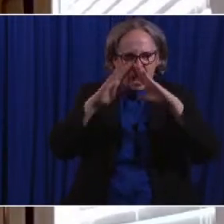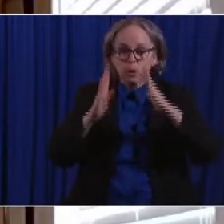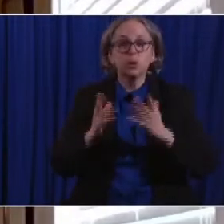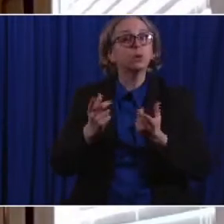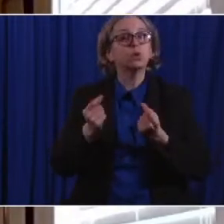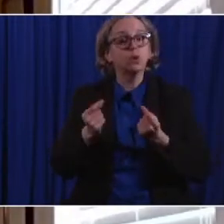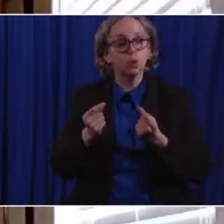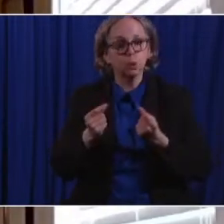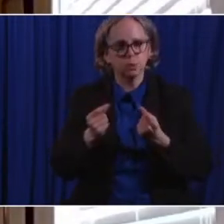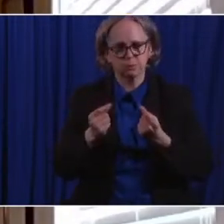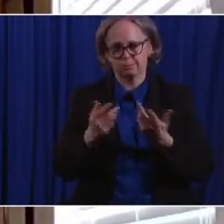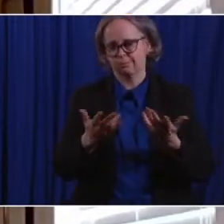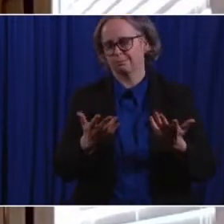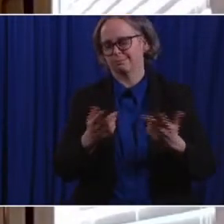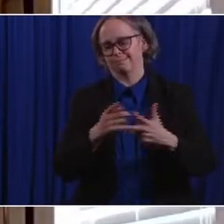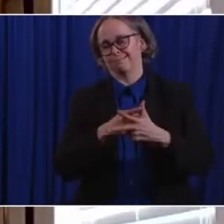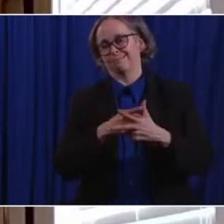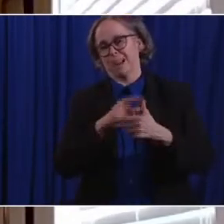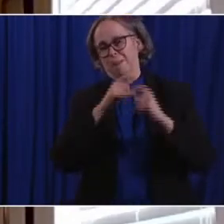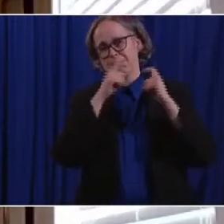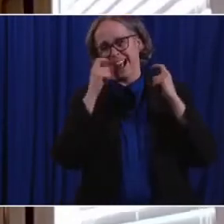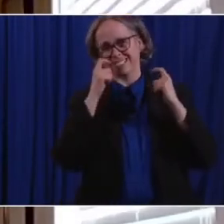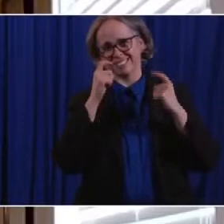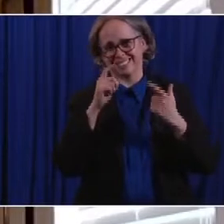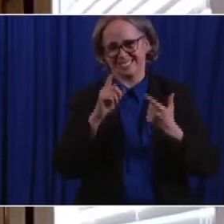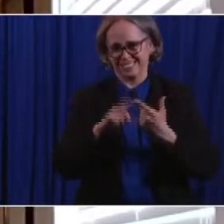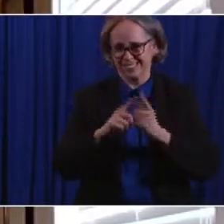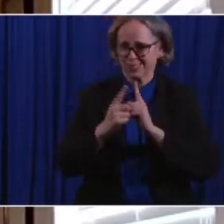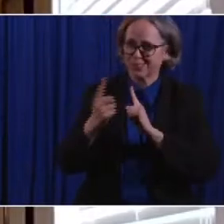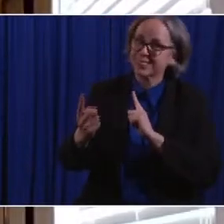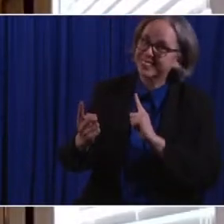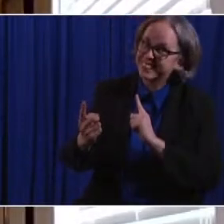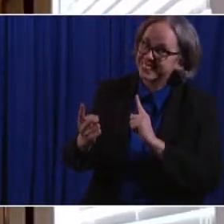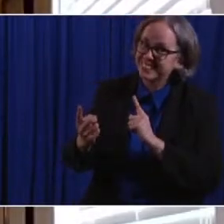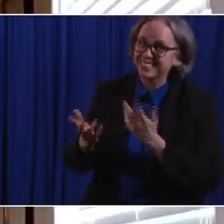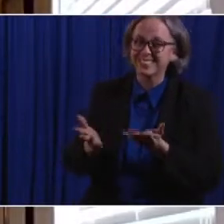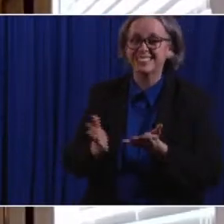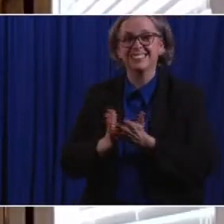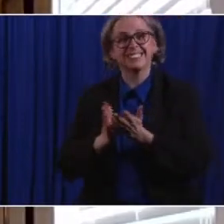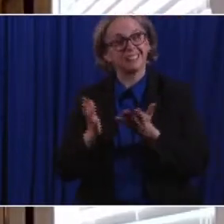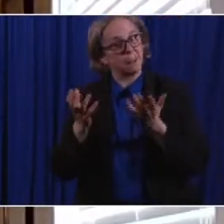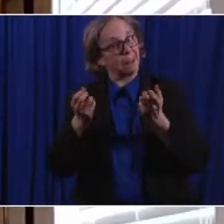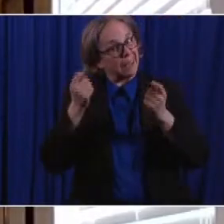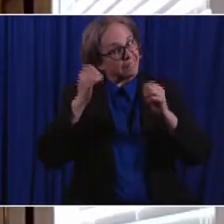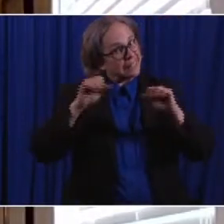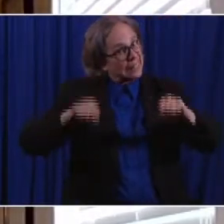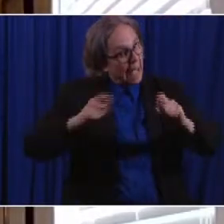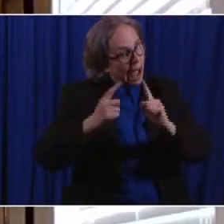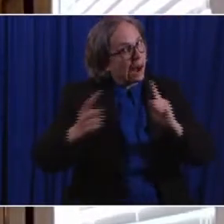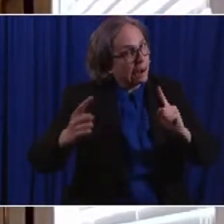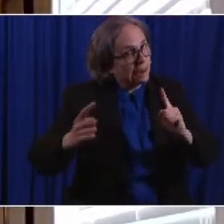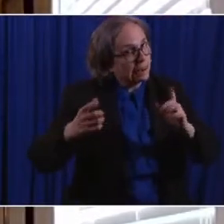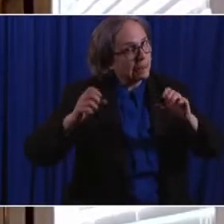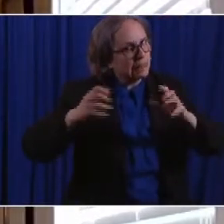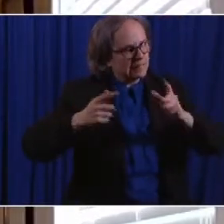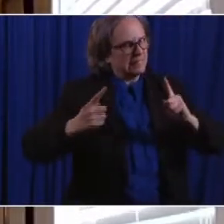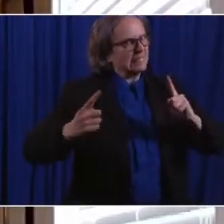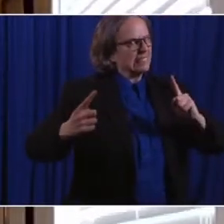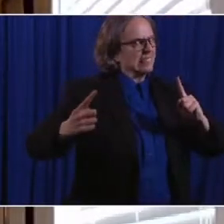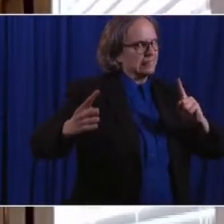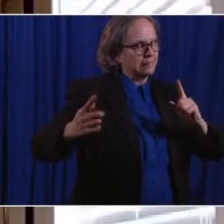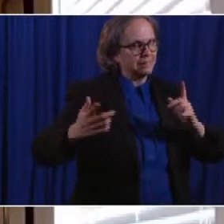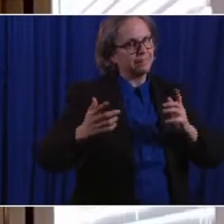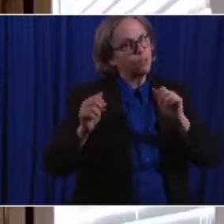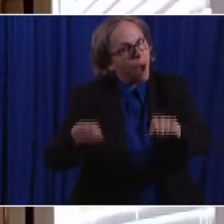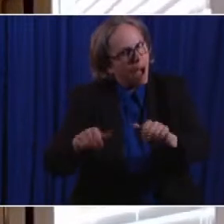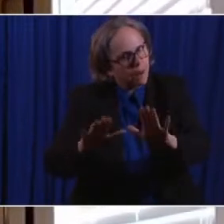basics. Masking, maintaining distance as much as you can. the fact is that when people